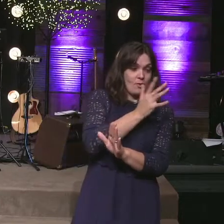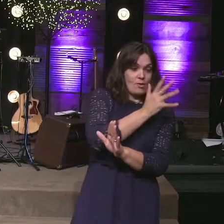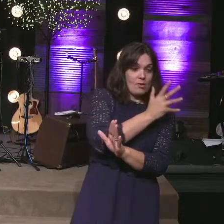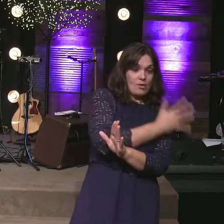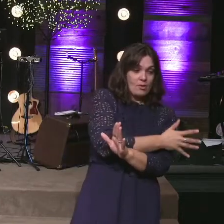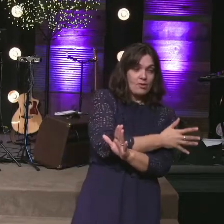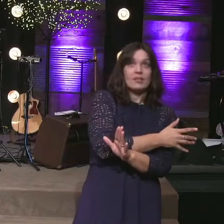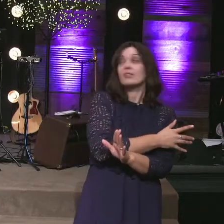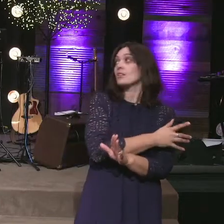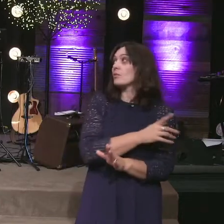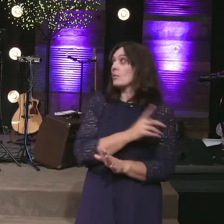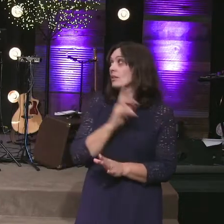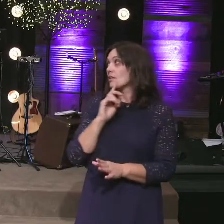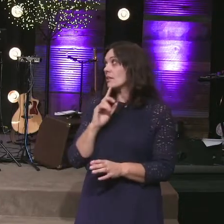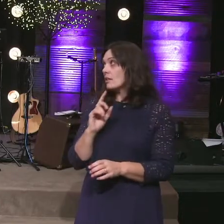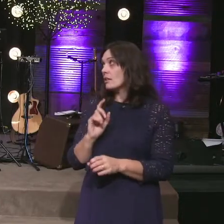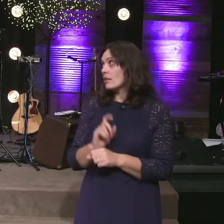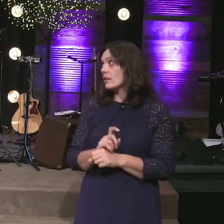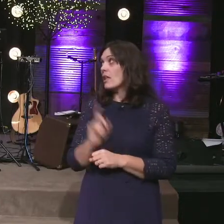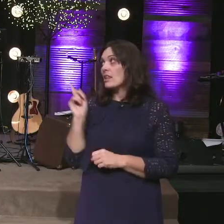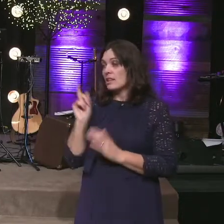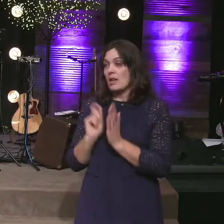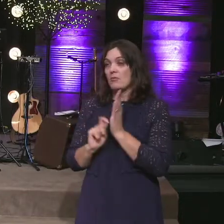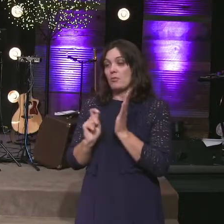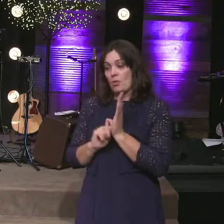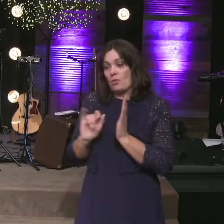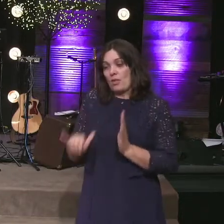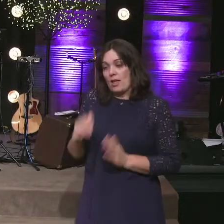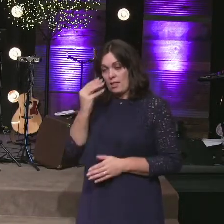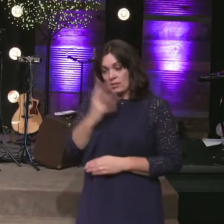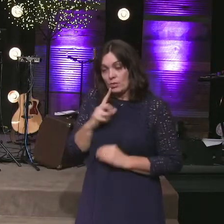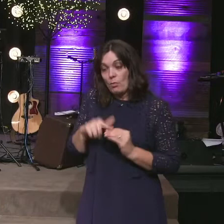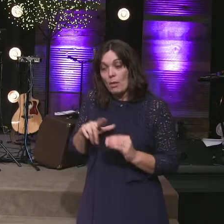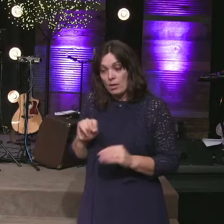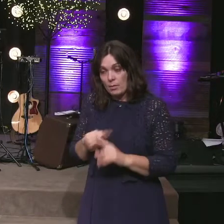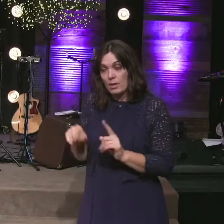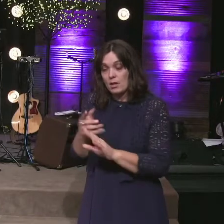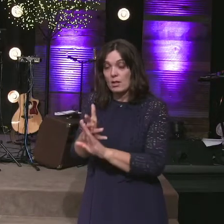Well, they wrote this, so we'd know.